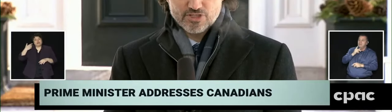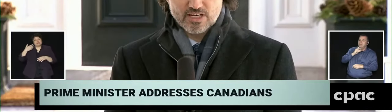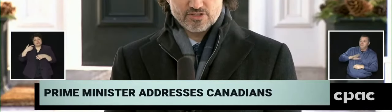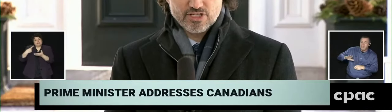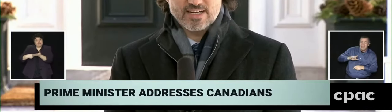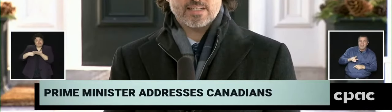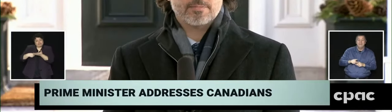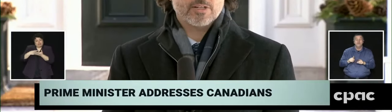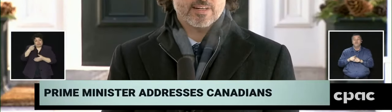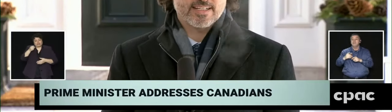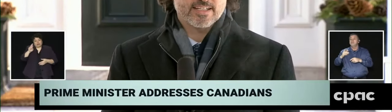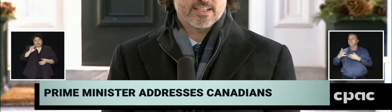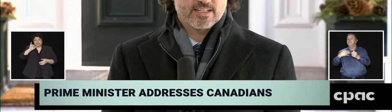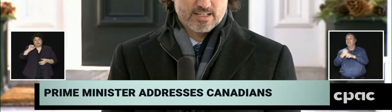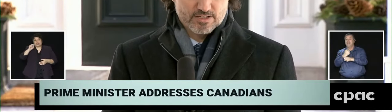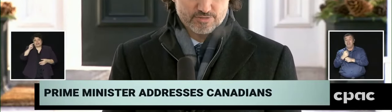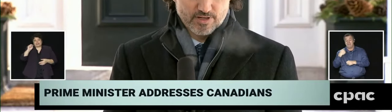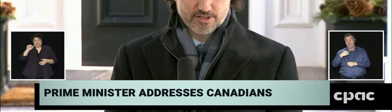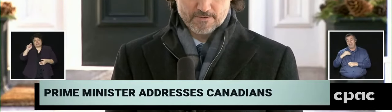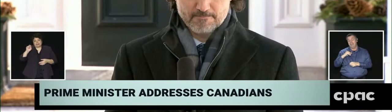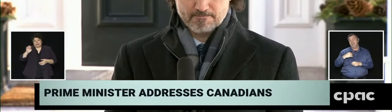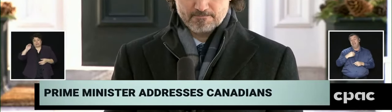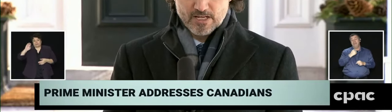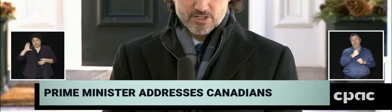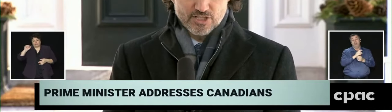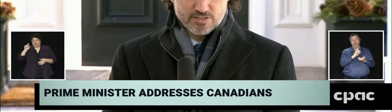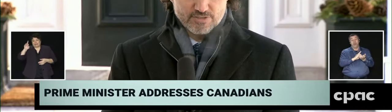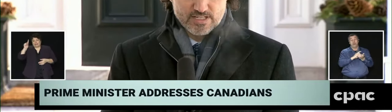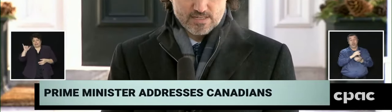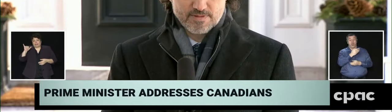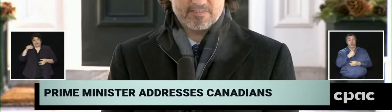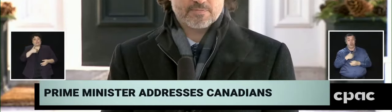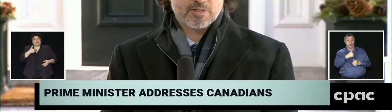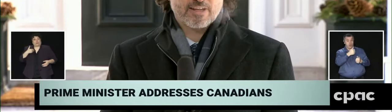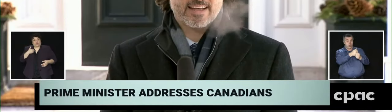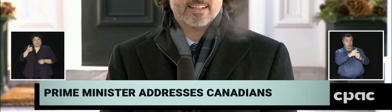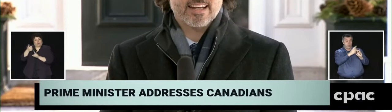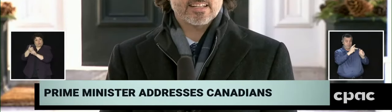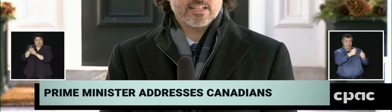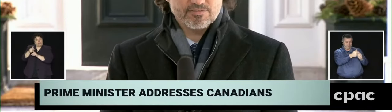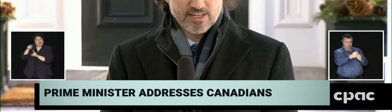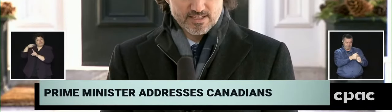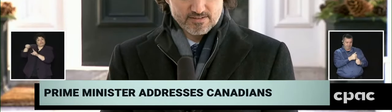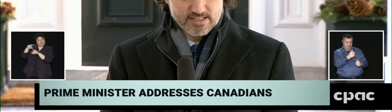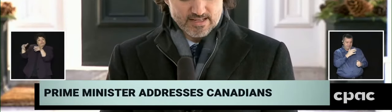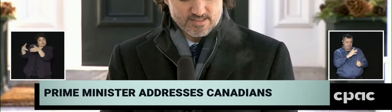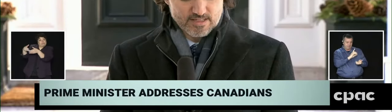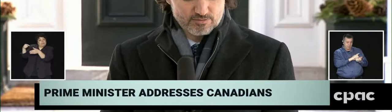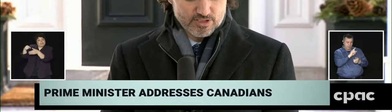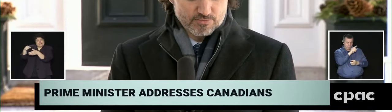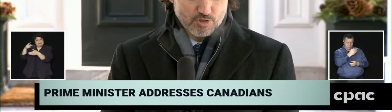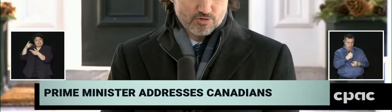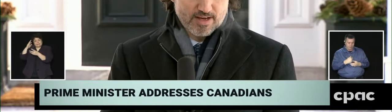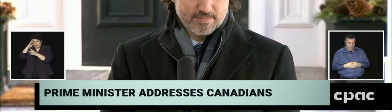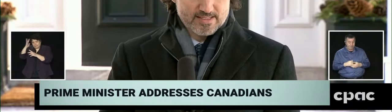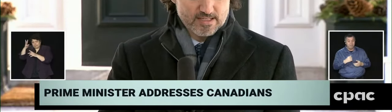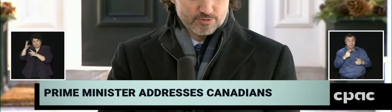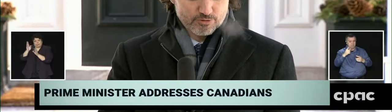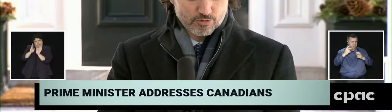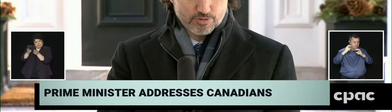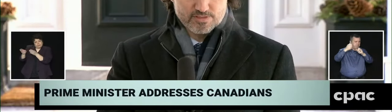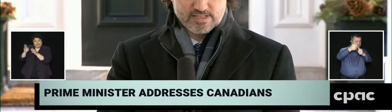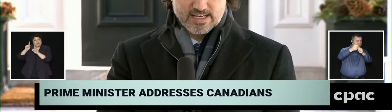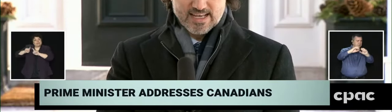Dr. Janine McCready in Toronto. She and her team have spearheaded an innovative testing program at